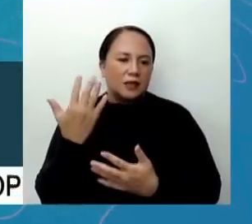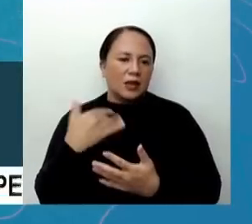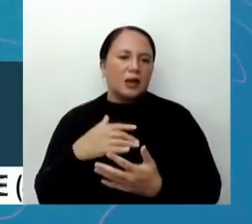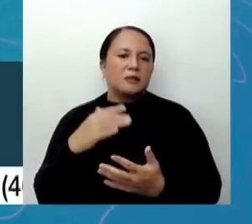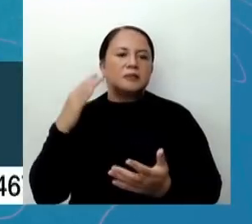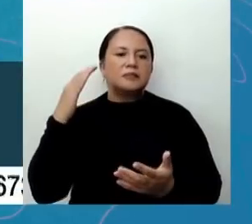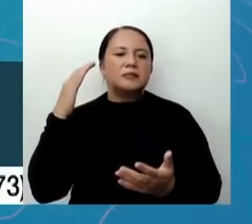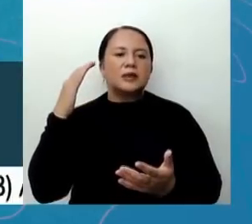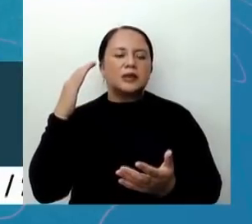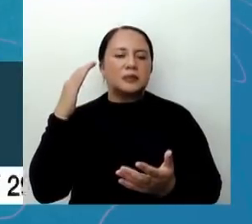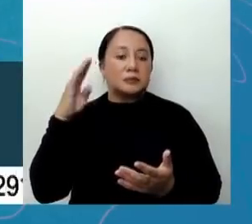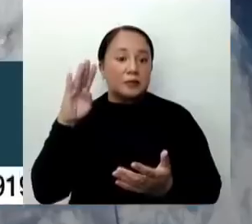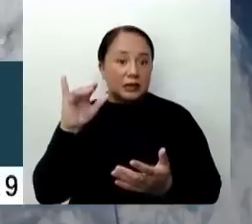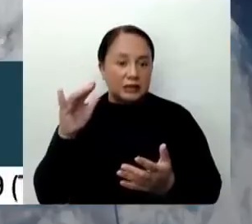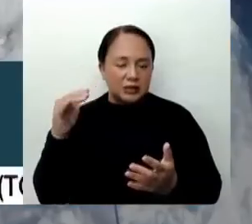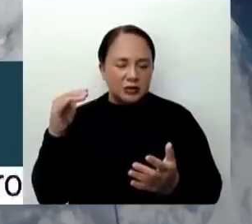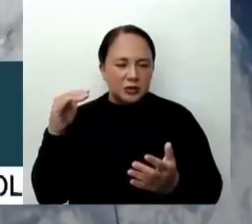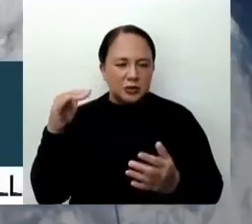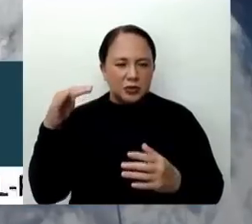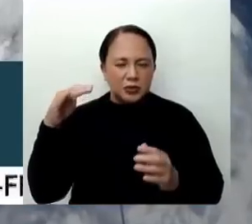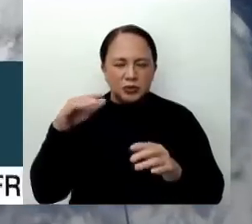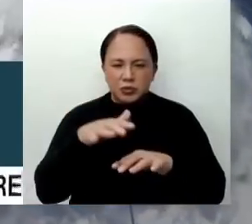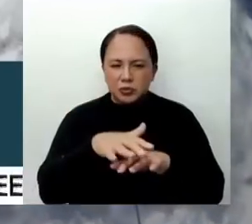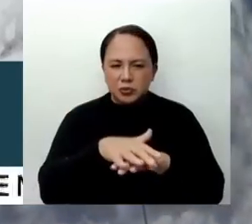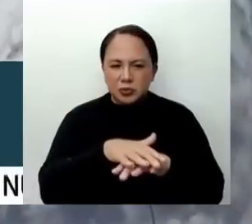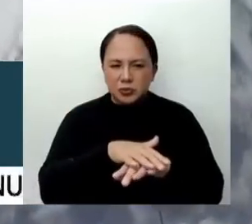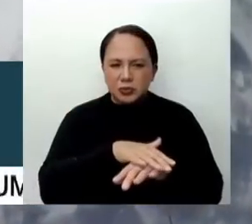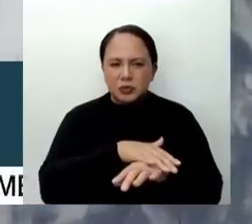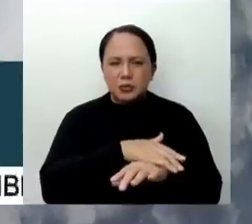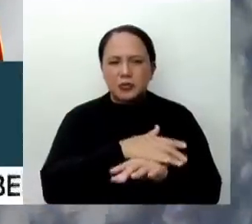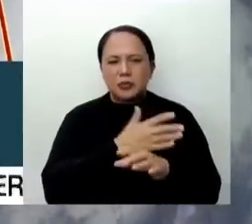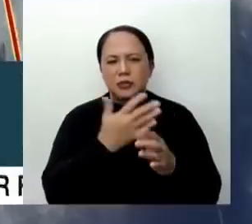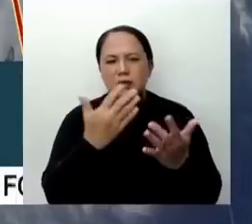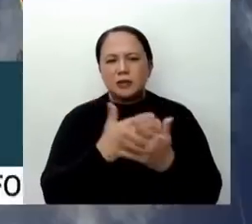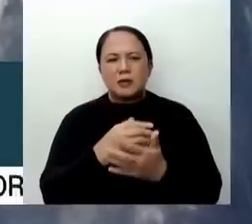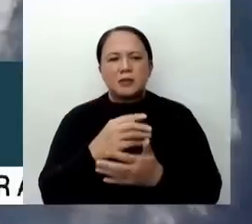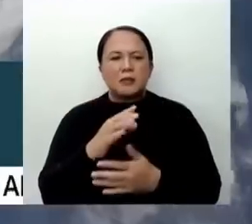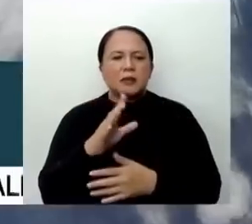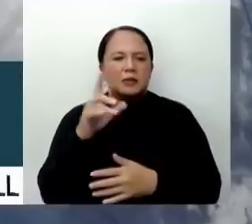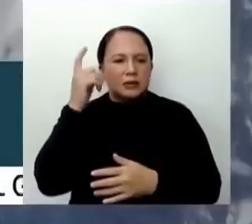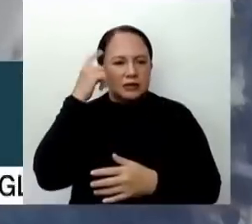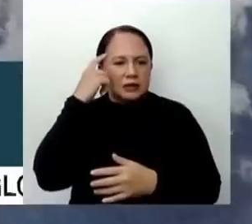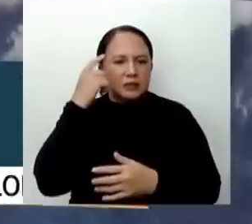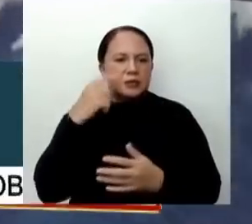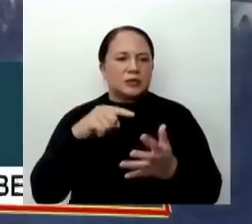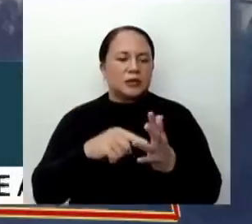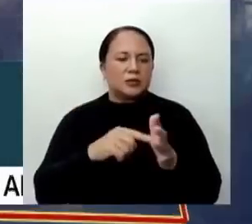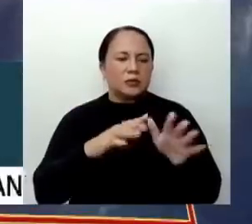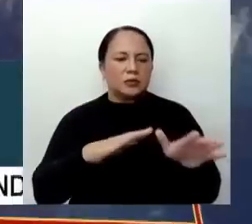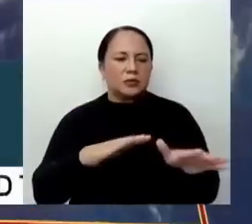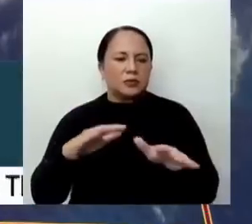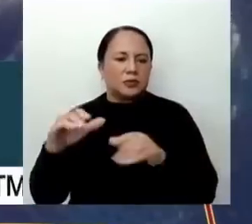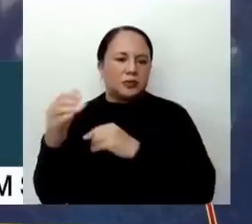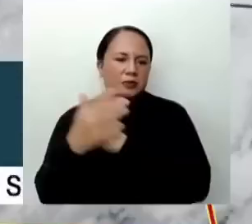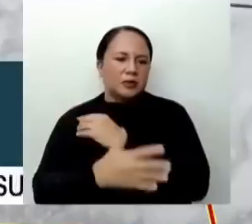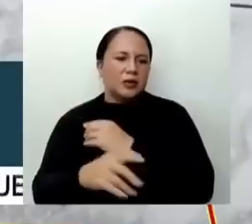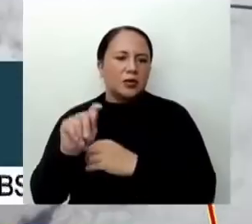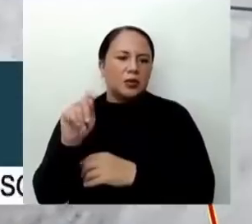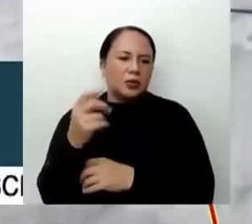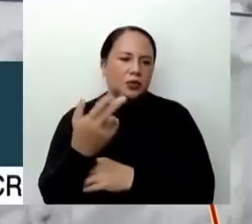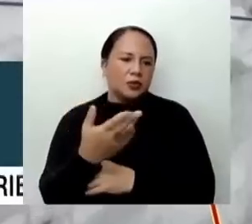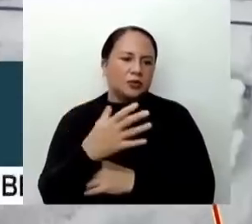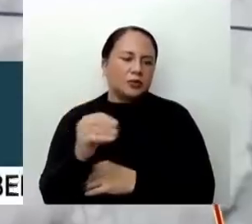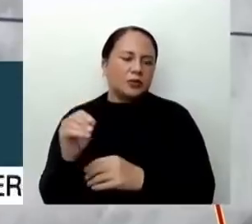as it begins to recurve tomorrow, Tuesday. It will be nearest Batanes on Wednesday, will begin to move away from the country on Thursday,